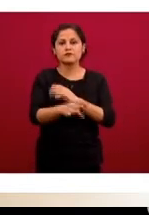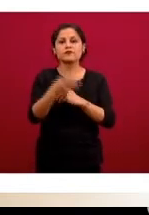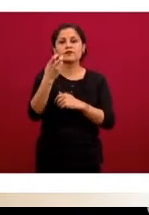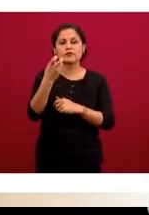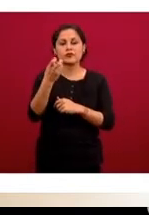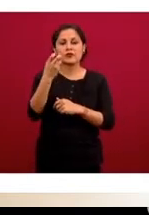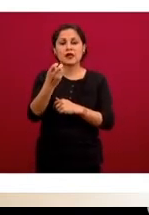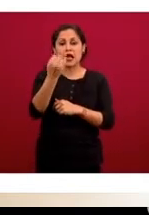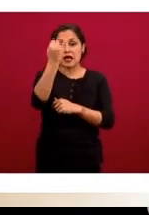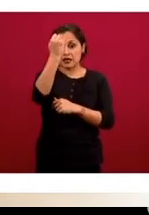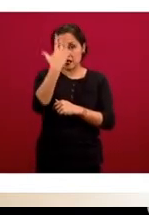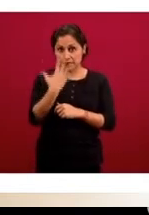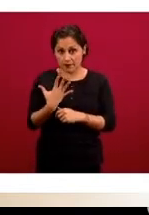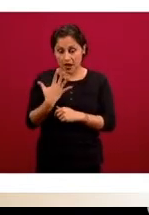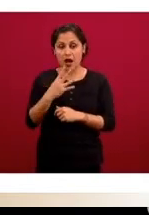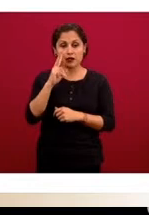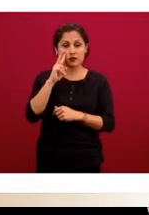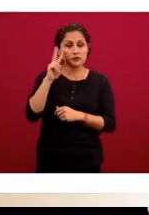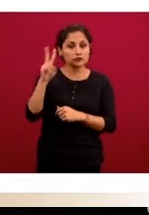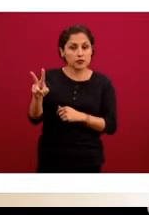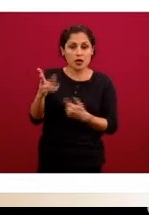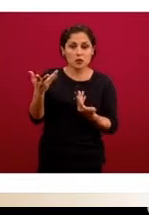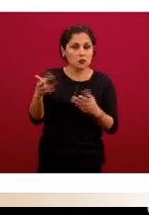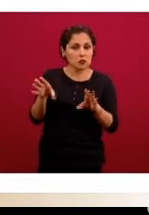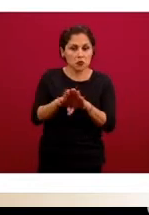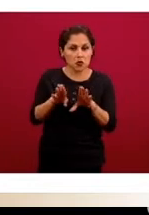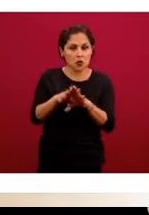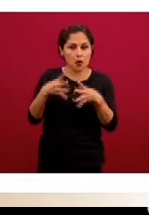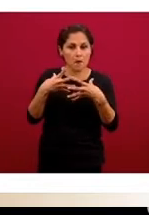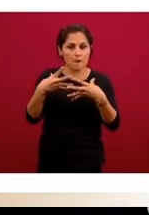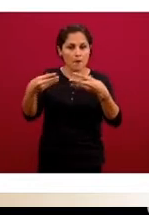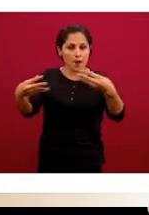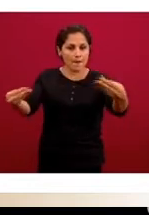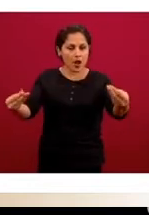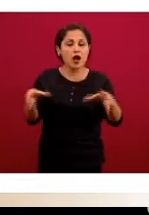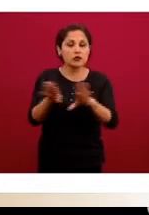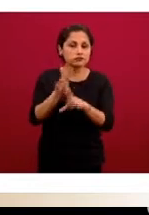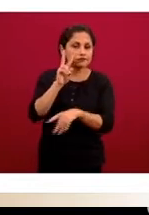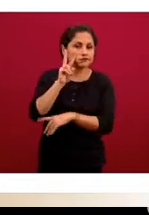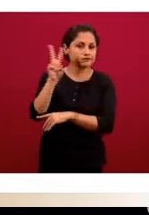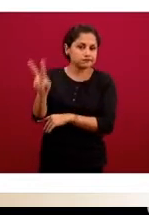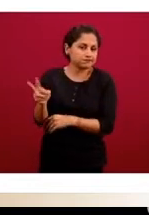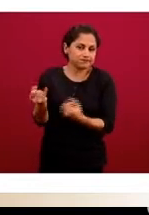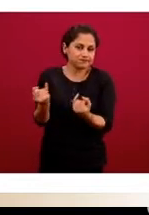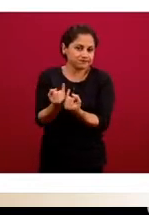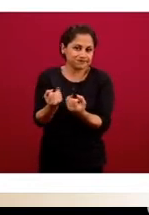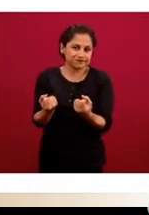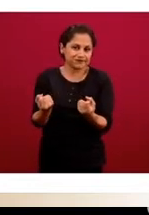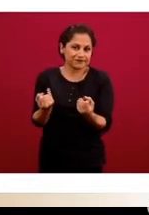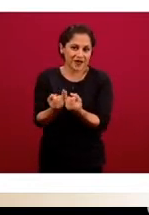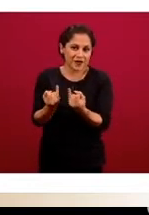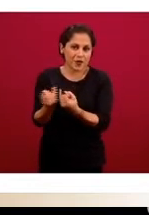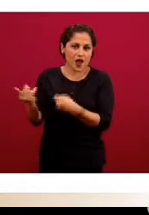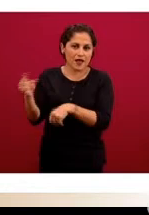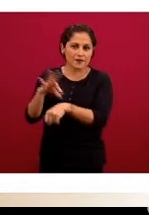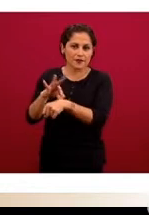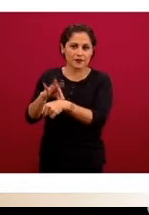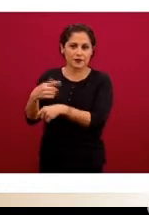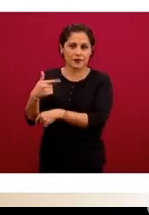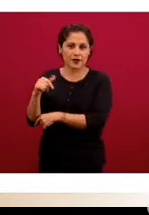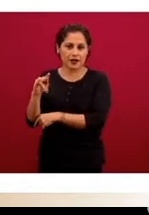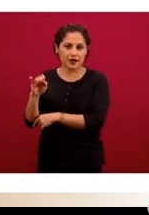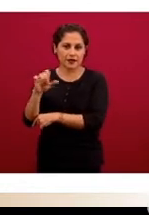transmitted, how COVID is transmitted, just like Dr. Gatel Achu has shown us here. If we sneeze like